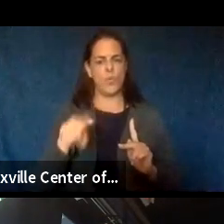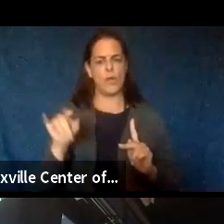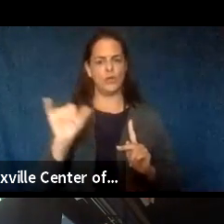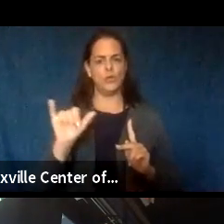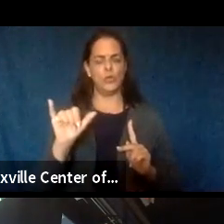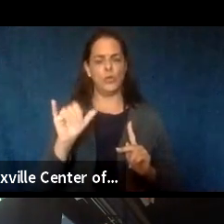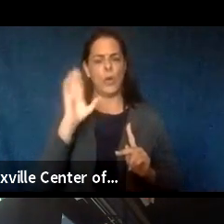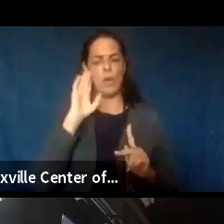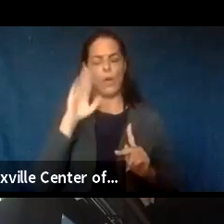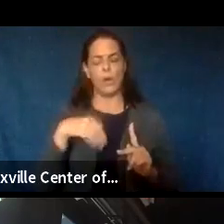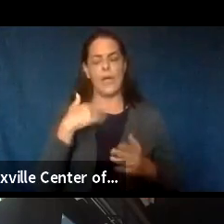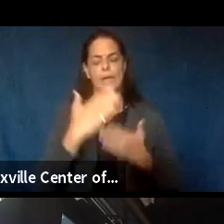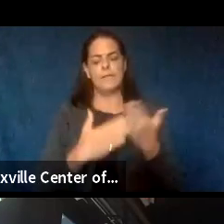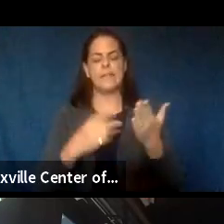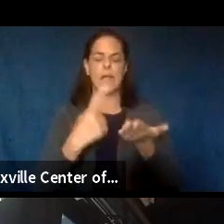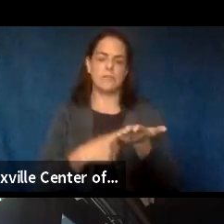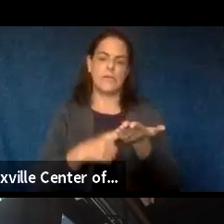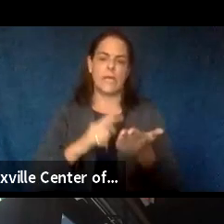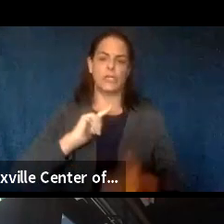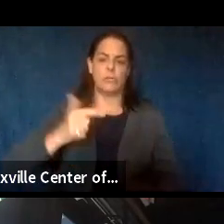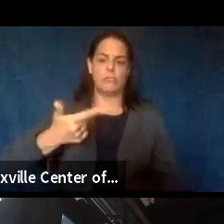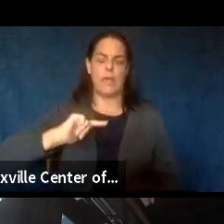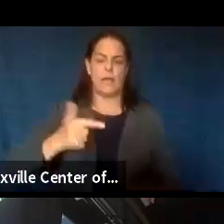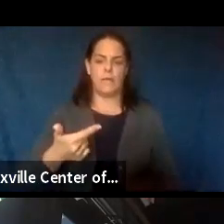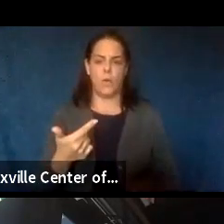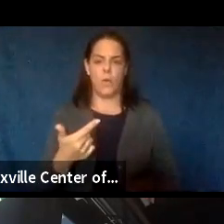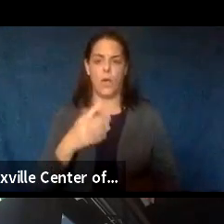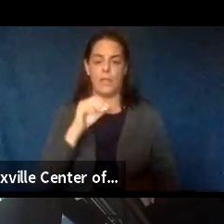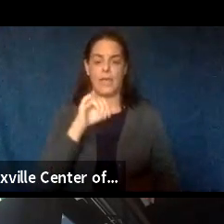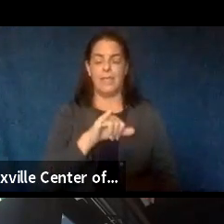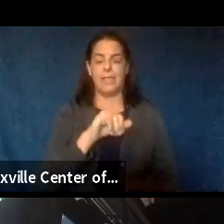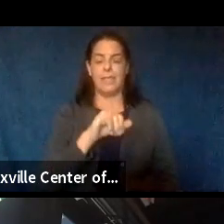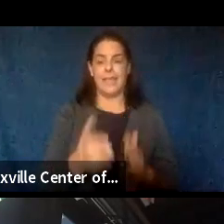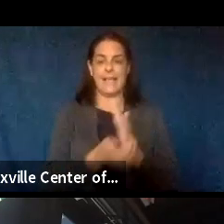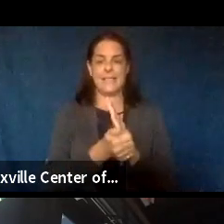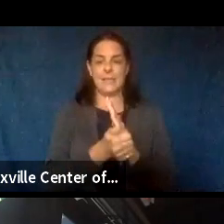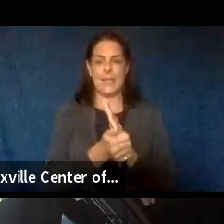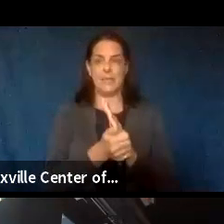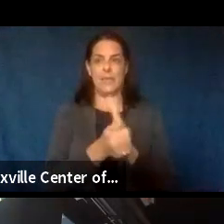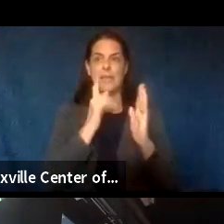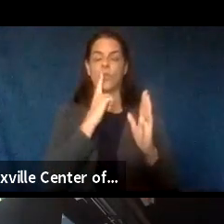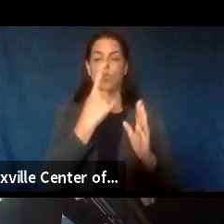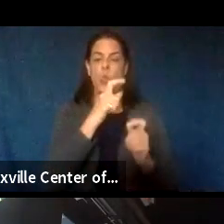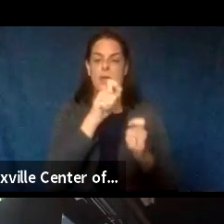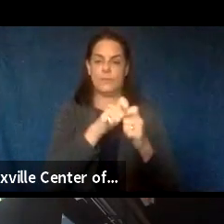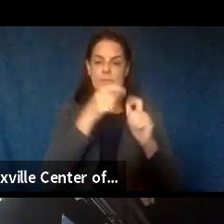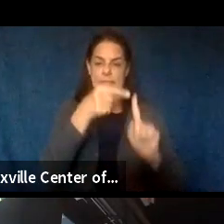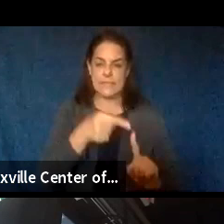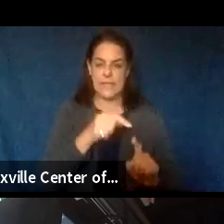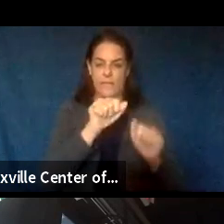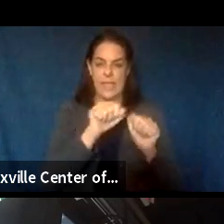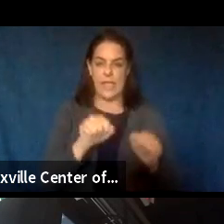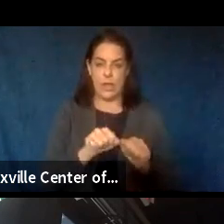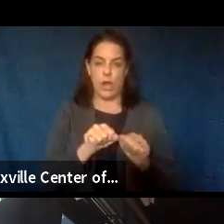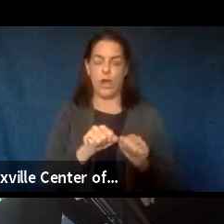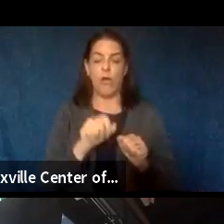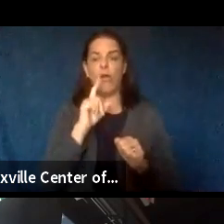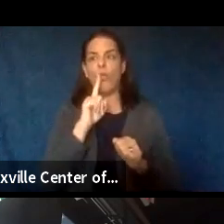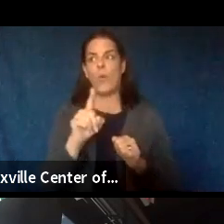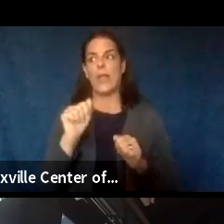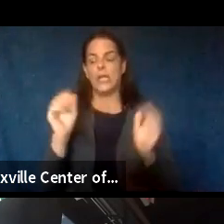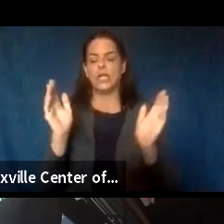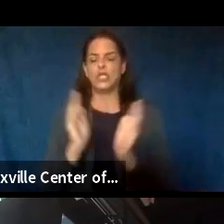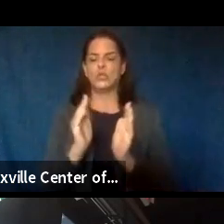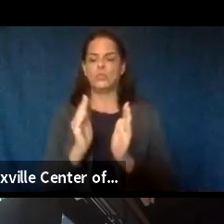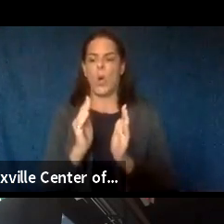we've had some discussion back and forth. This amendment is of one specific area, which is really a small part of